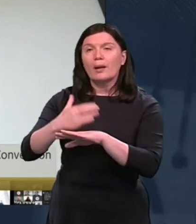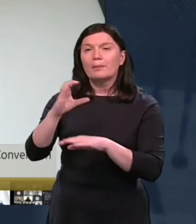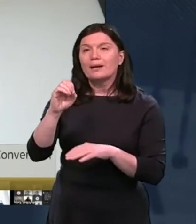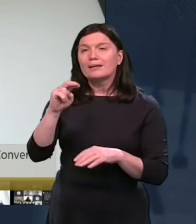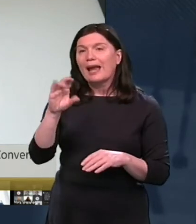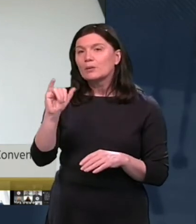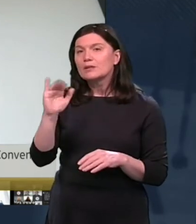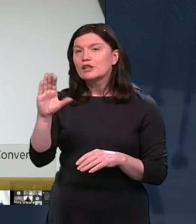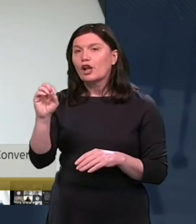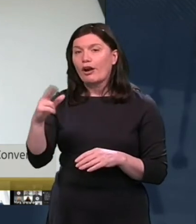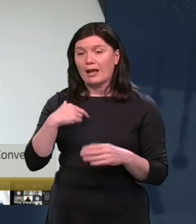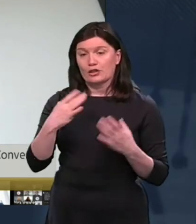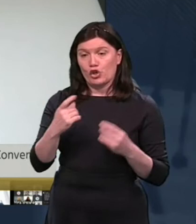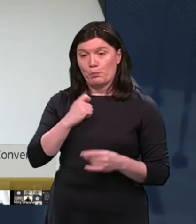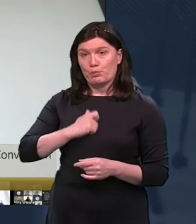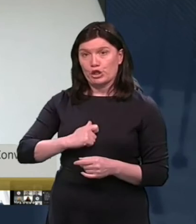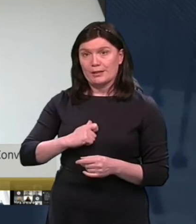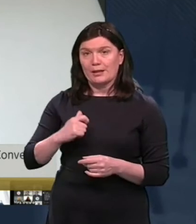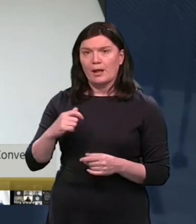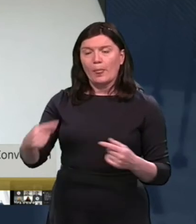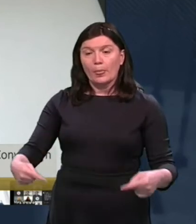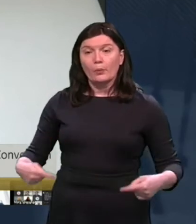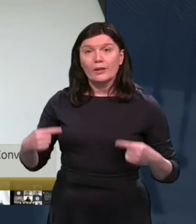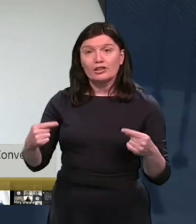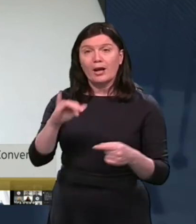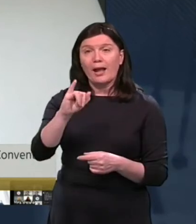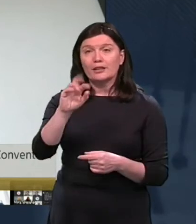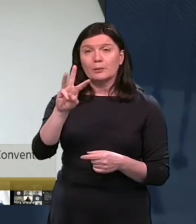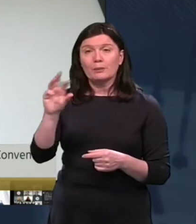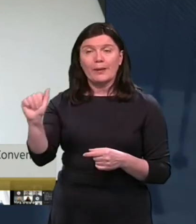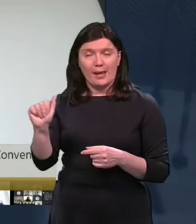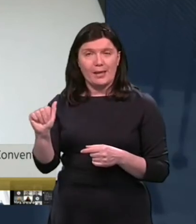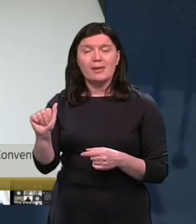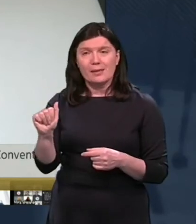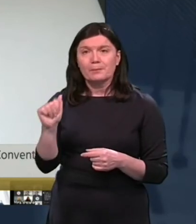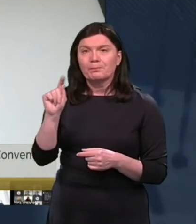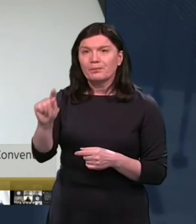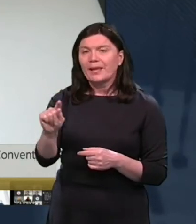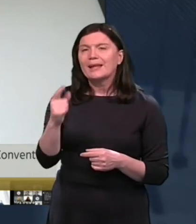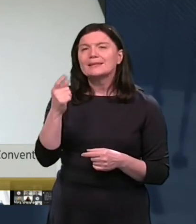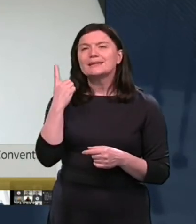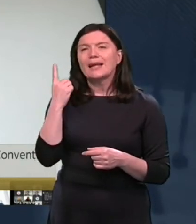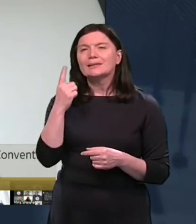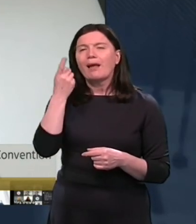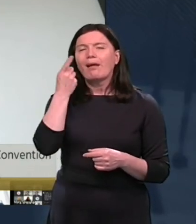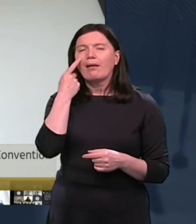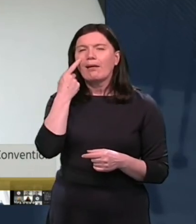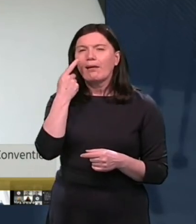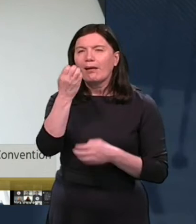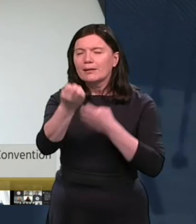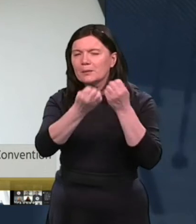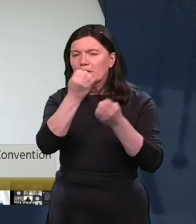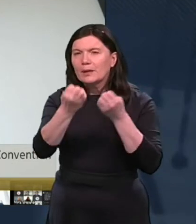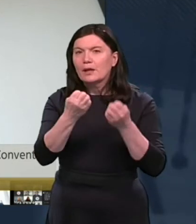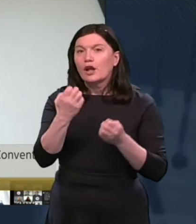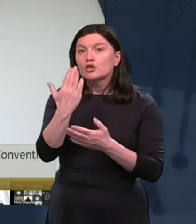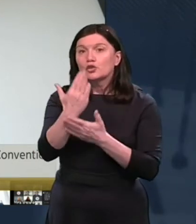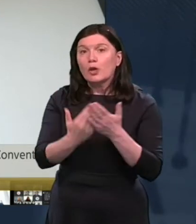my municipal district, and the Wheelchair Association set about just an experiment with a number of elected members